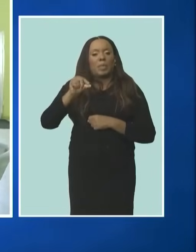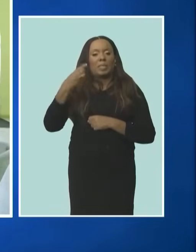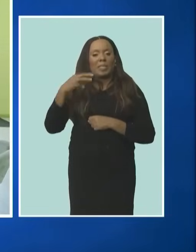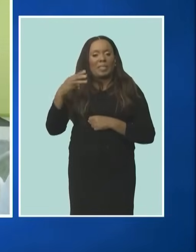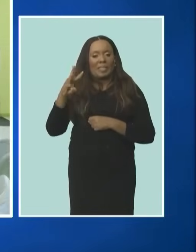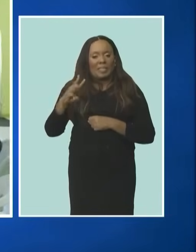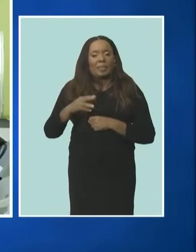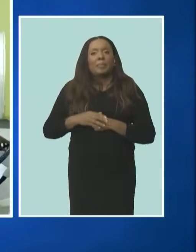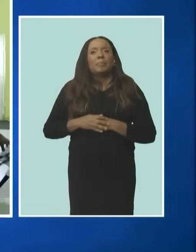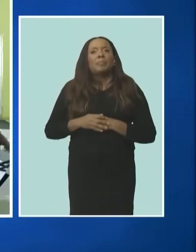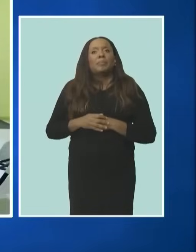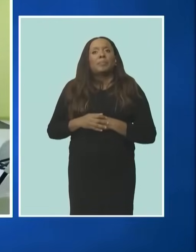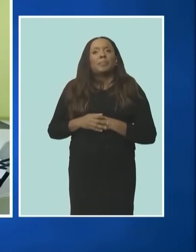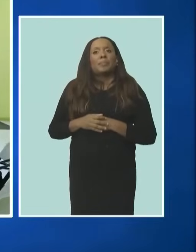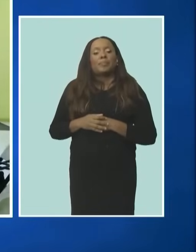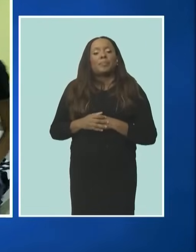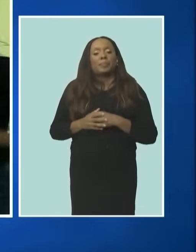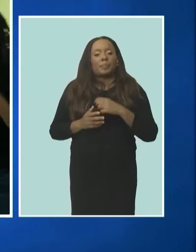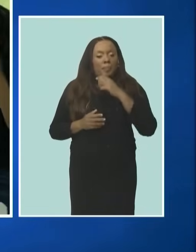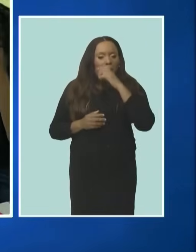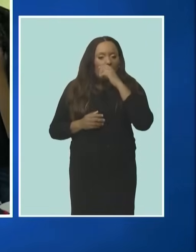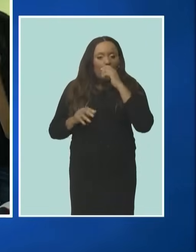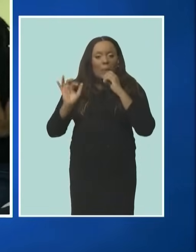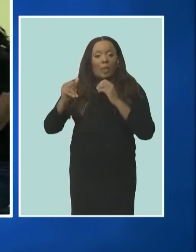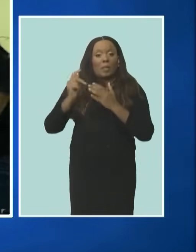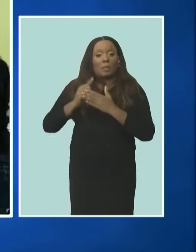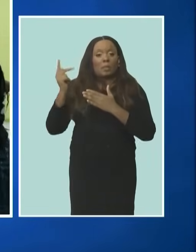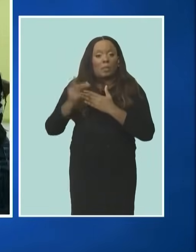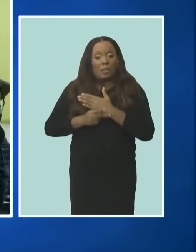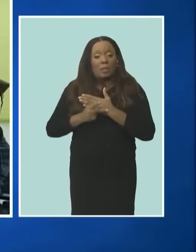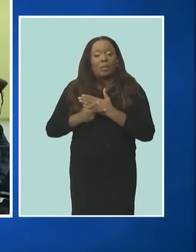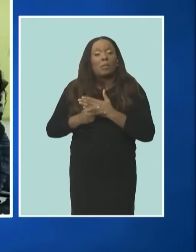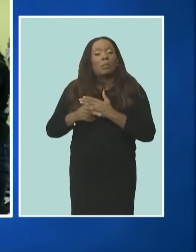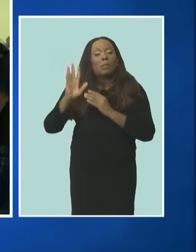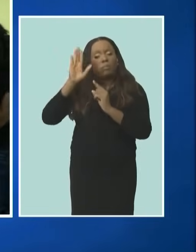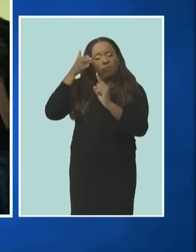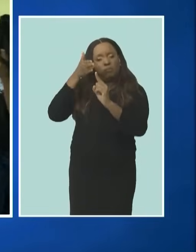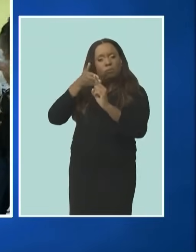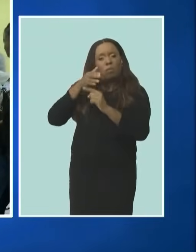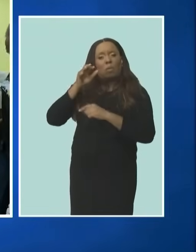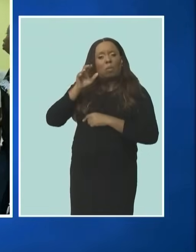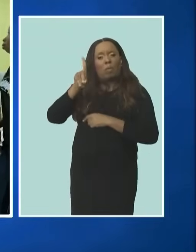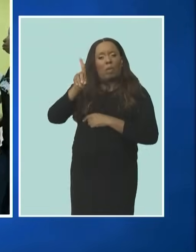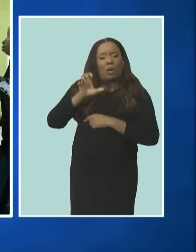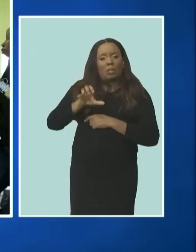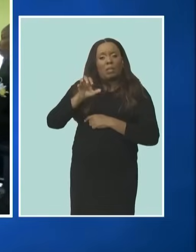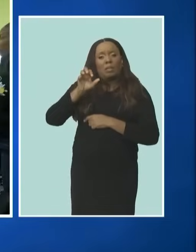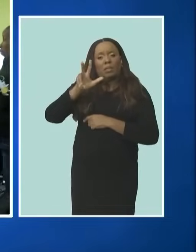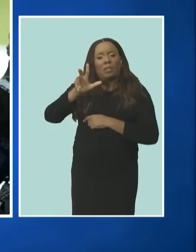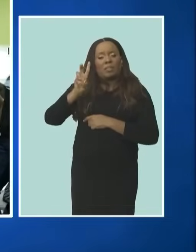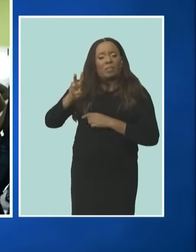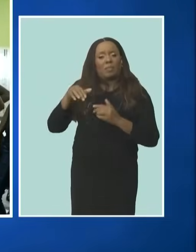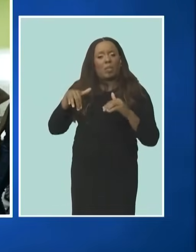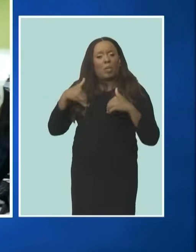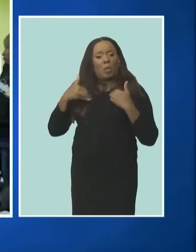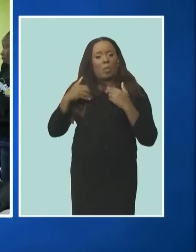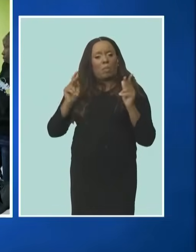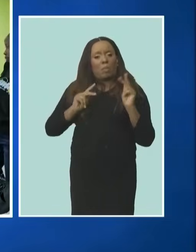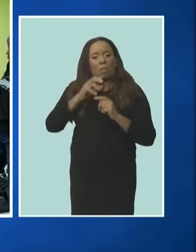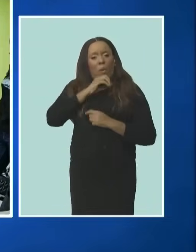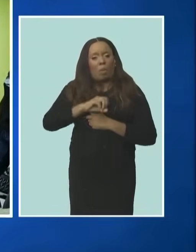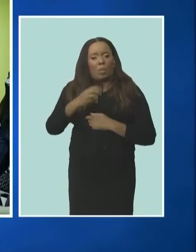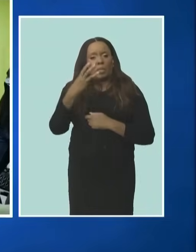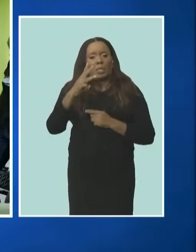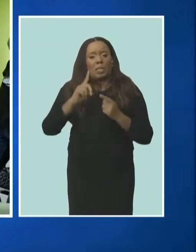Sergeant Jamal Mahan, says the program, which targets 136 young people between the ages of 16 to 25 who